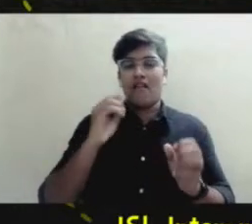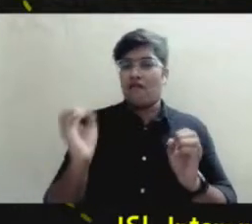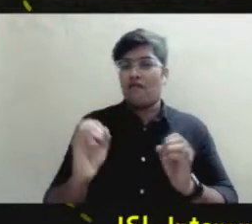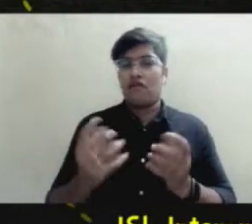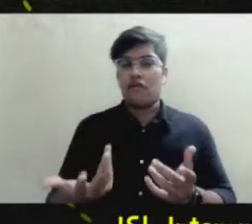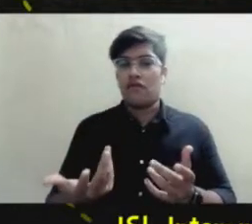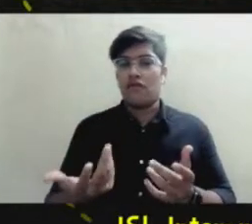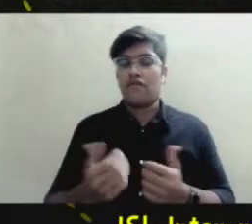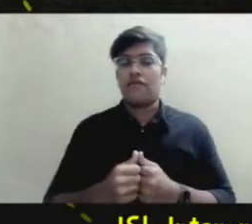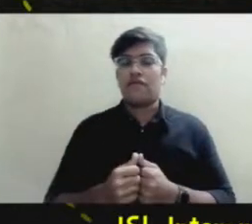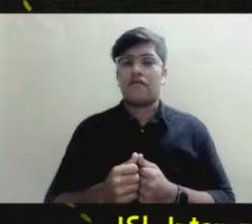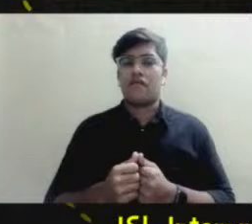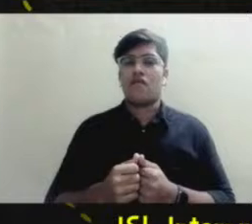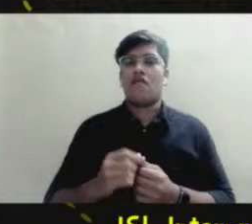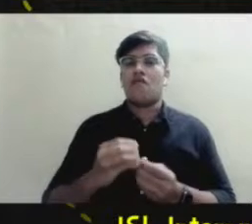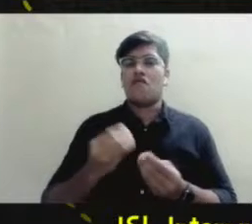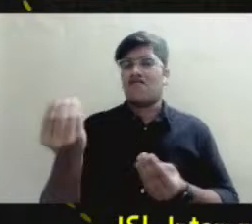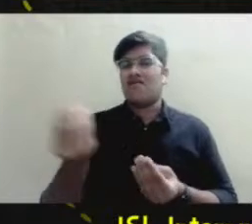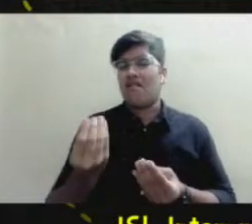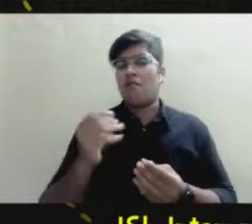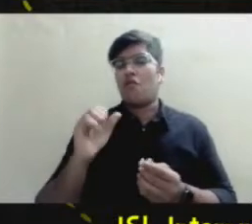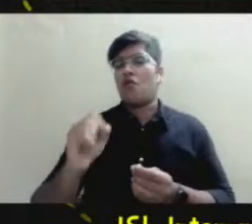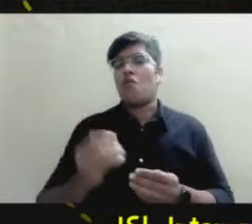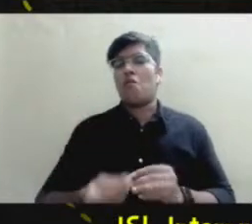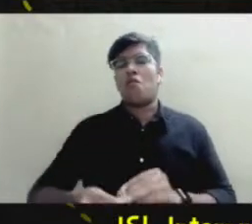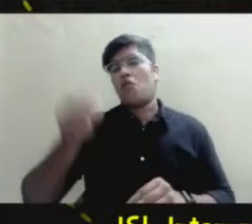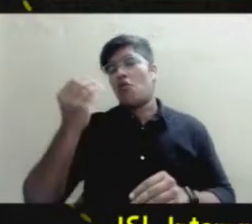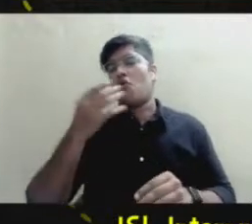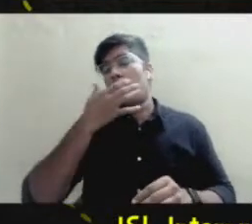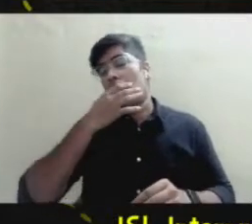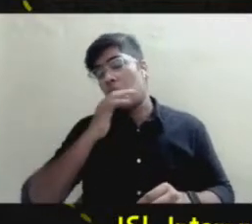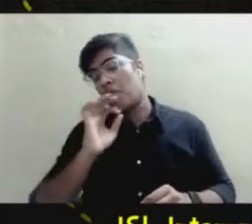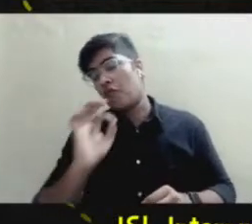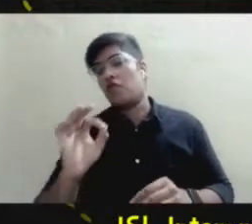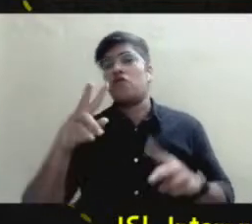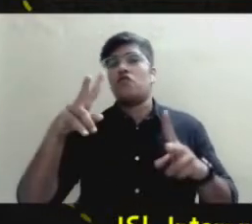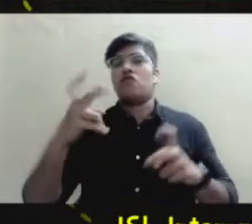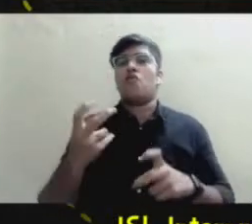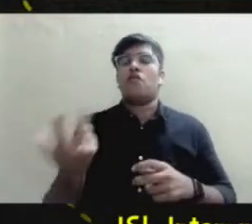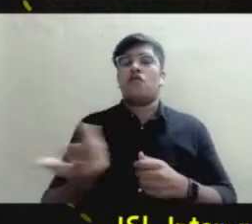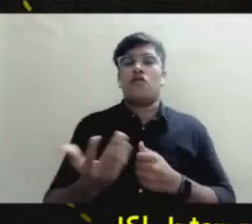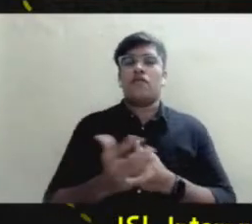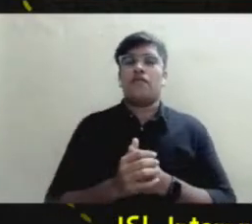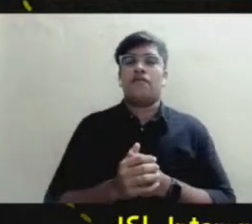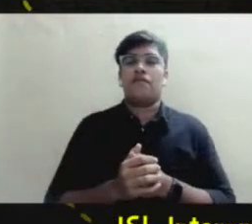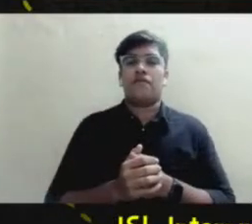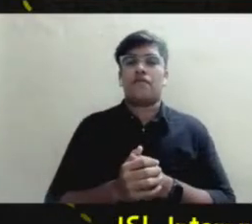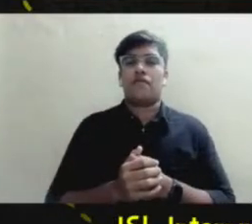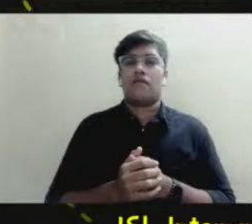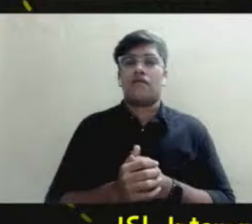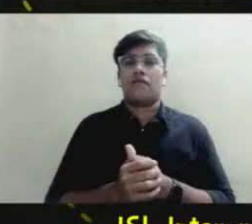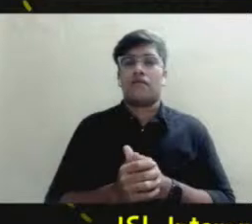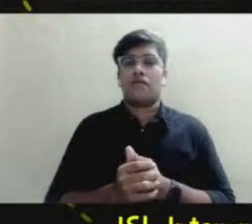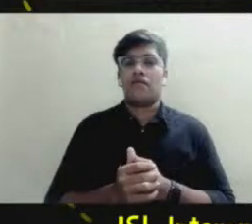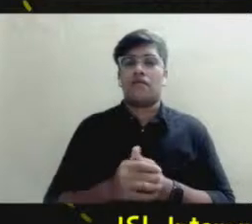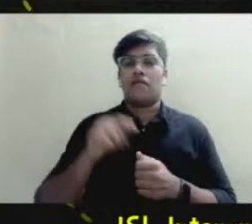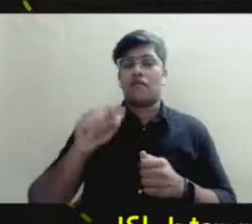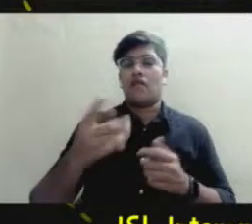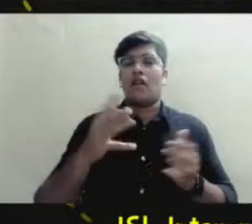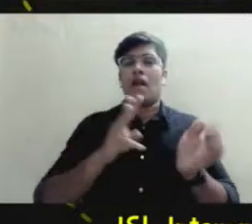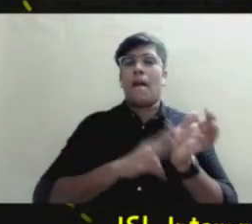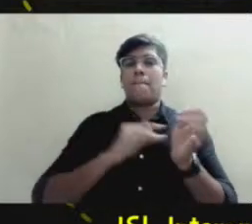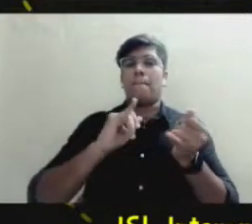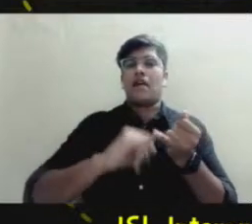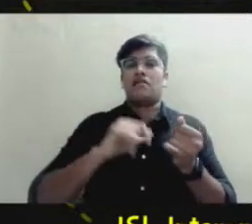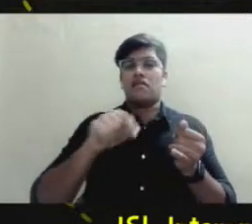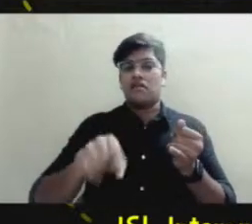Some of the most beautiful renditions that I have heard are those of, let's say, M.S. Subbalakshmi ji or